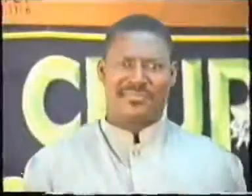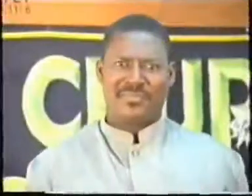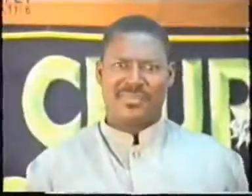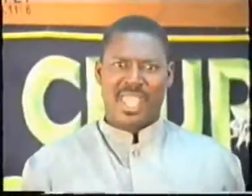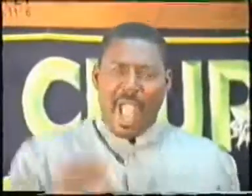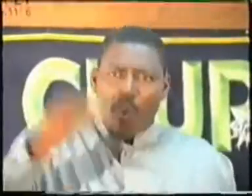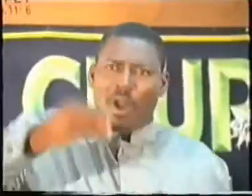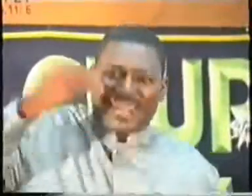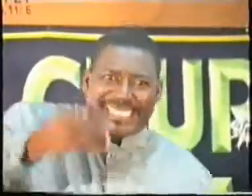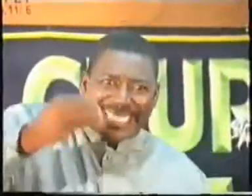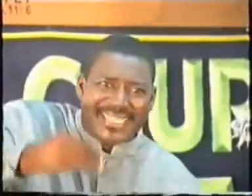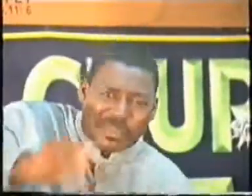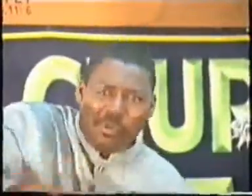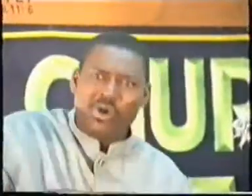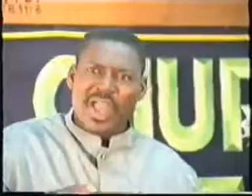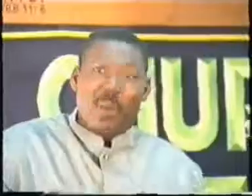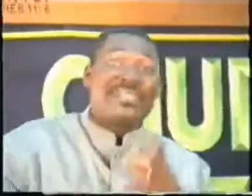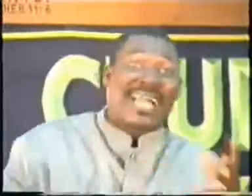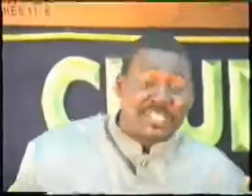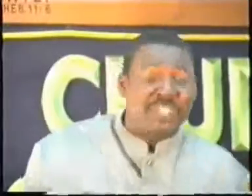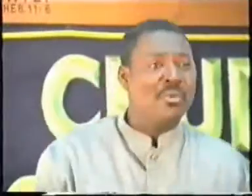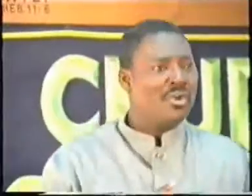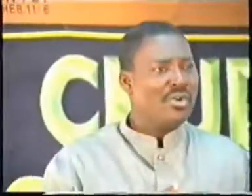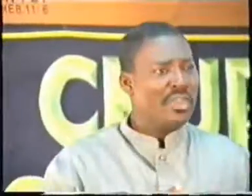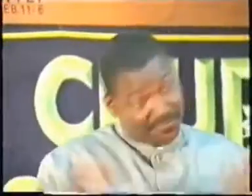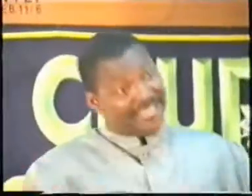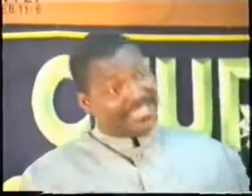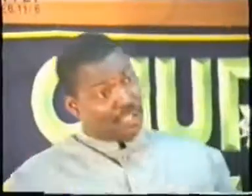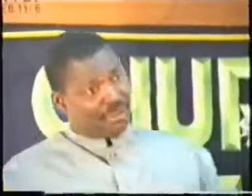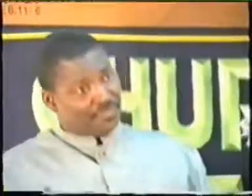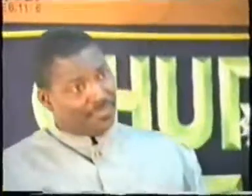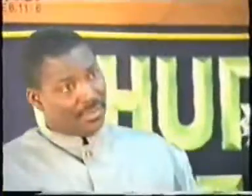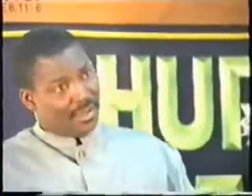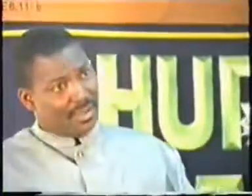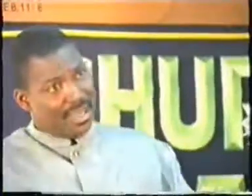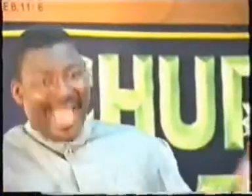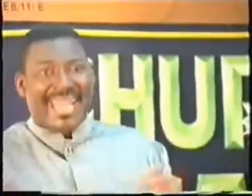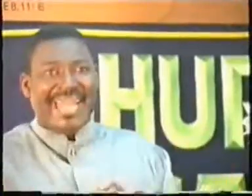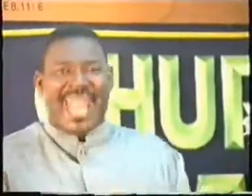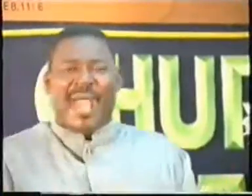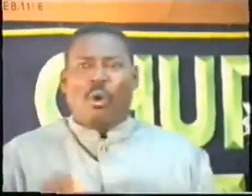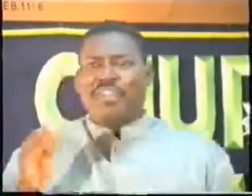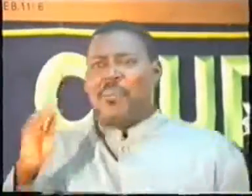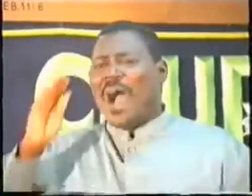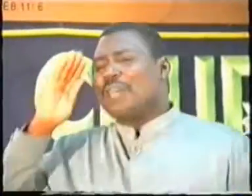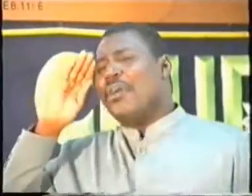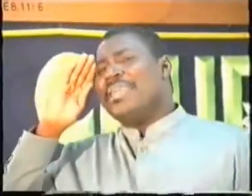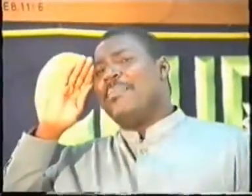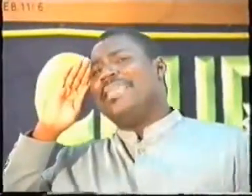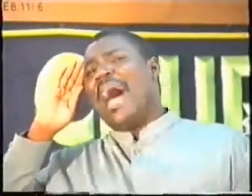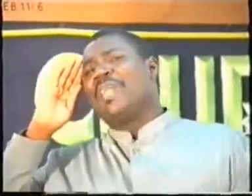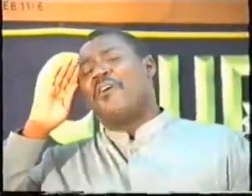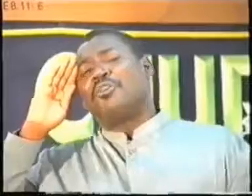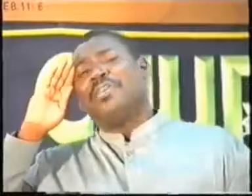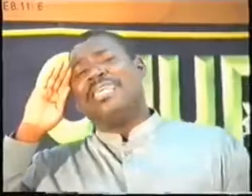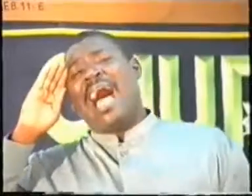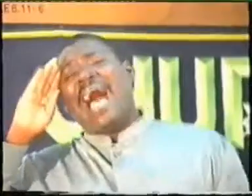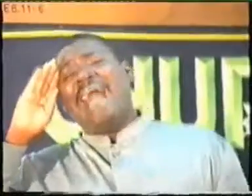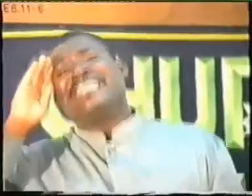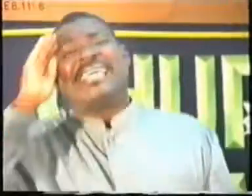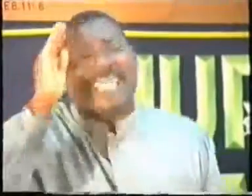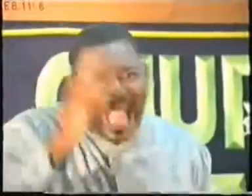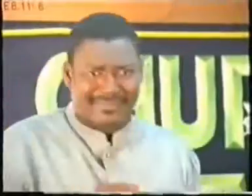orderliness our christianity mu e wo sikagie mu in the first century and na de wohwemu asoro nye ma nyina ne focus ne